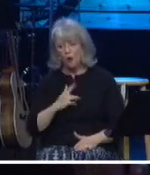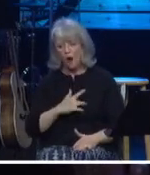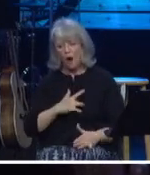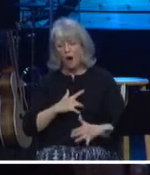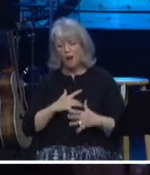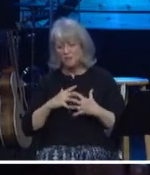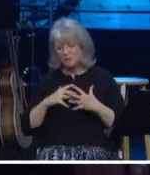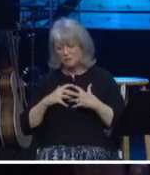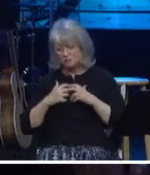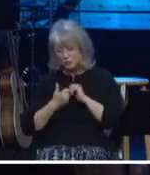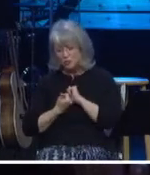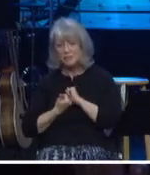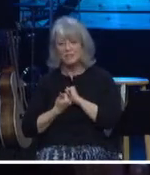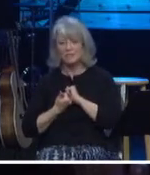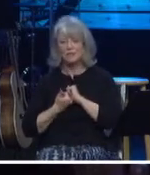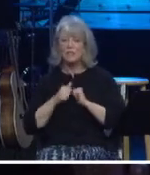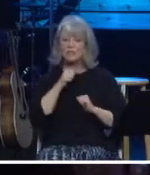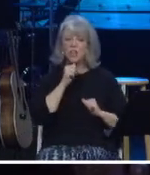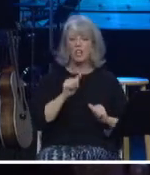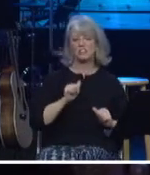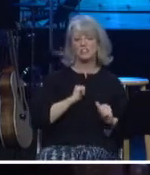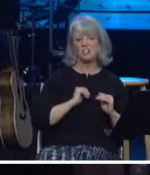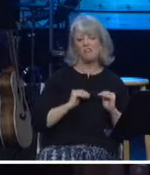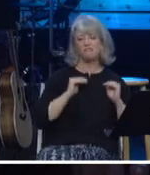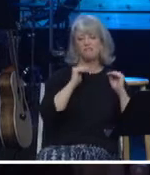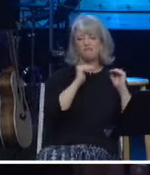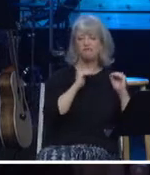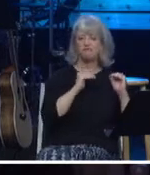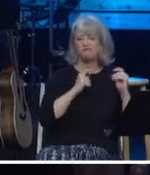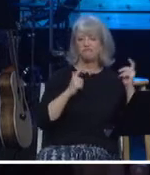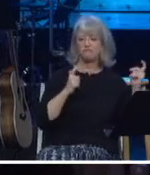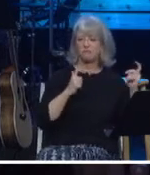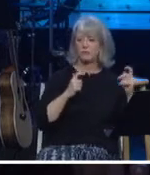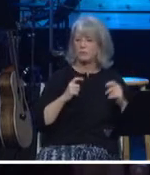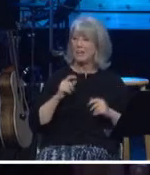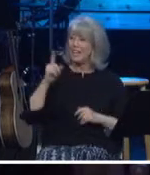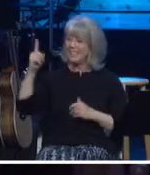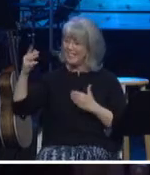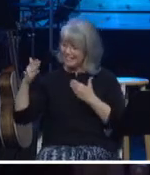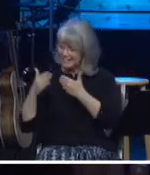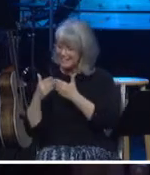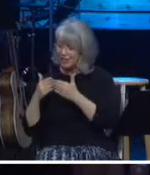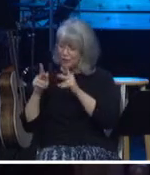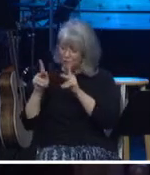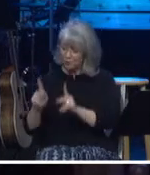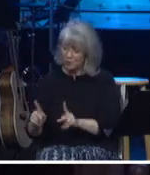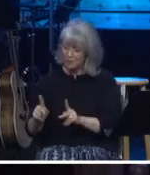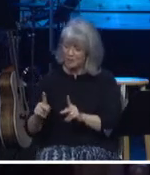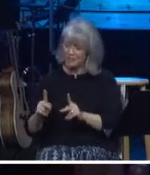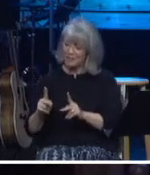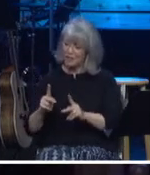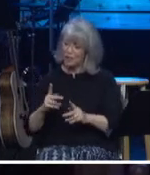Not the self-exalting. He's near to the brokenhearted and saves those who are crushed in